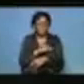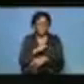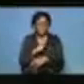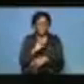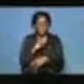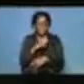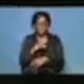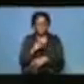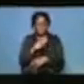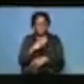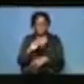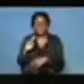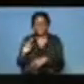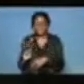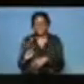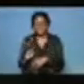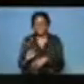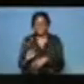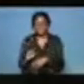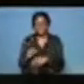shell